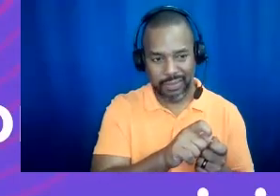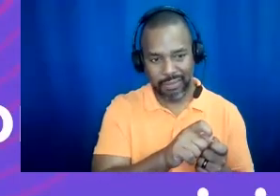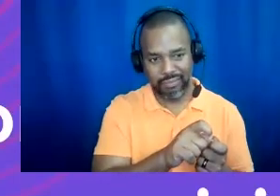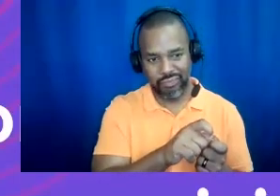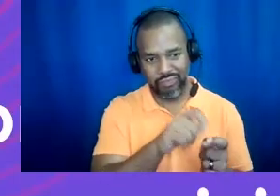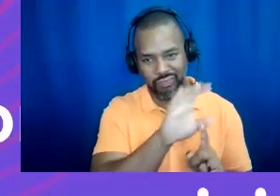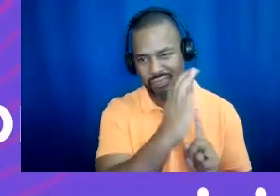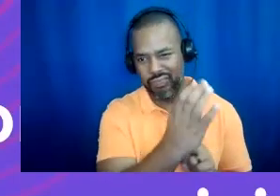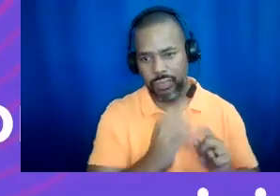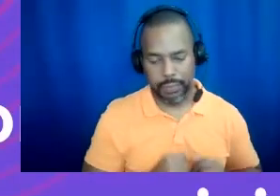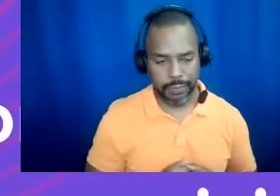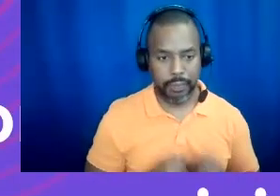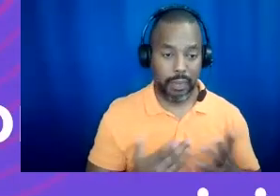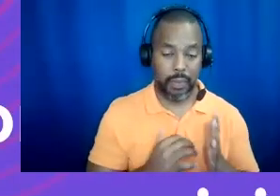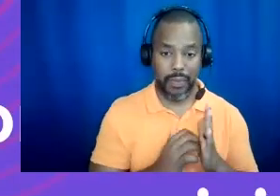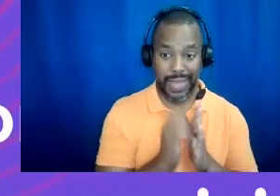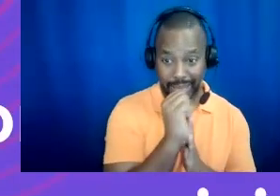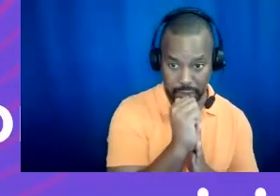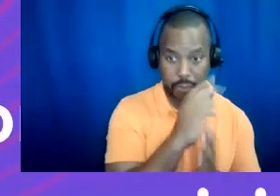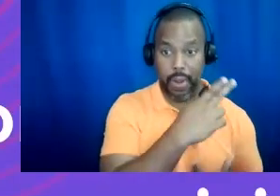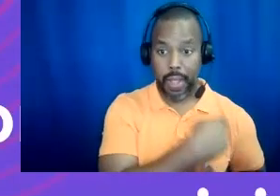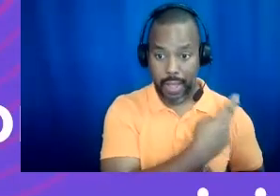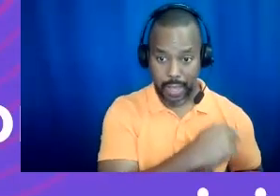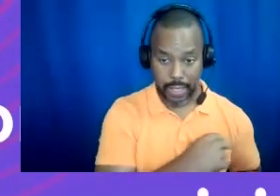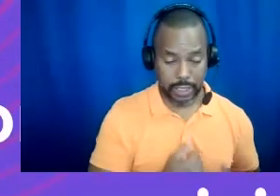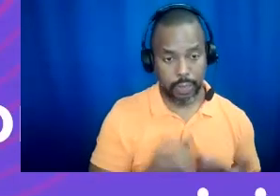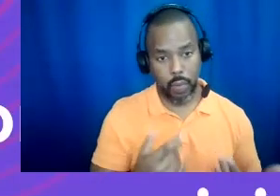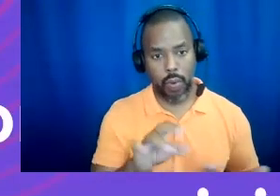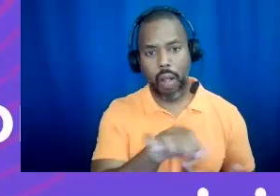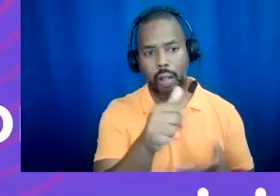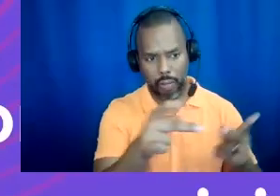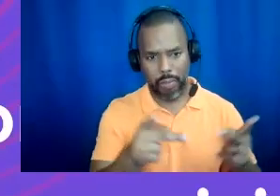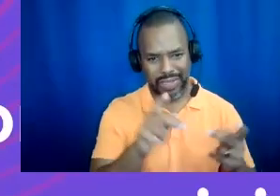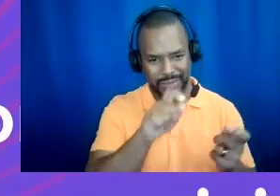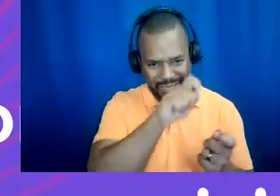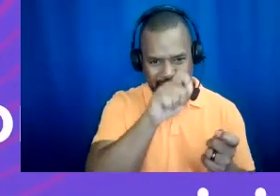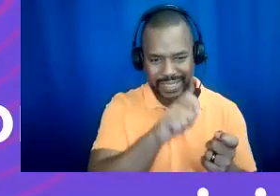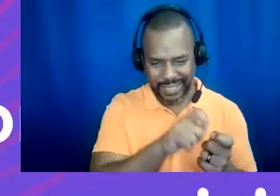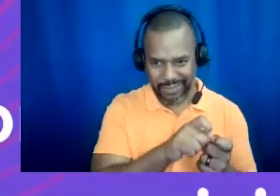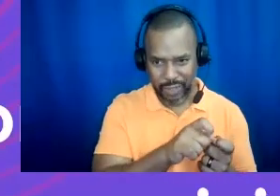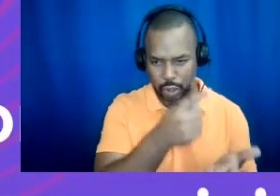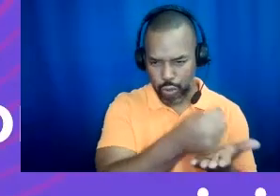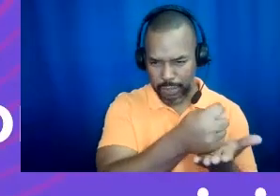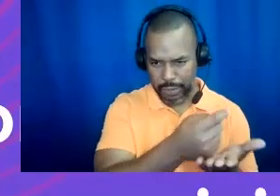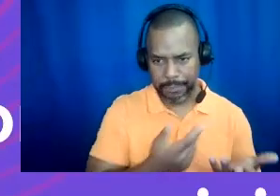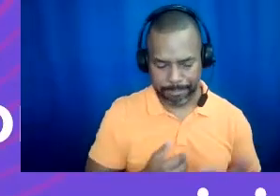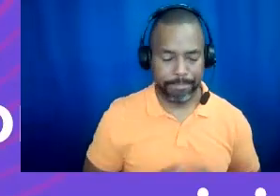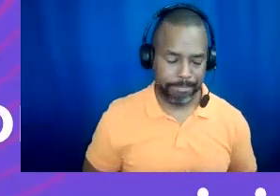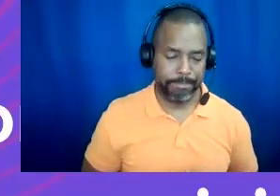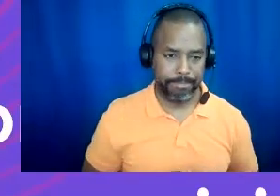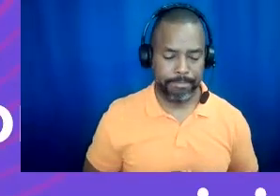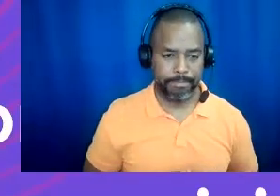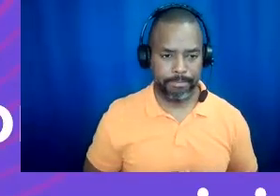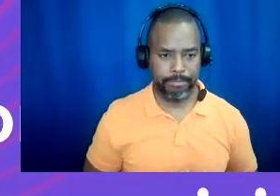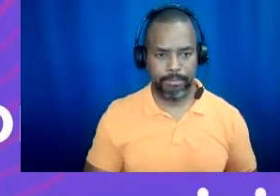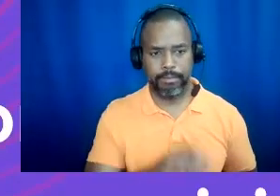the cancer hospital, or you might have SPOC, which is going to do specific treatments. That's Sierra Pacific Orthopedic. These